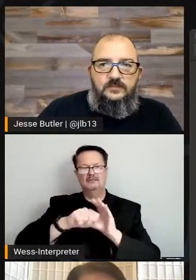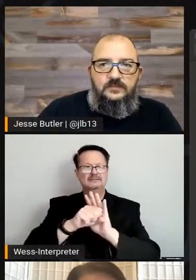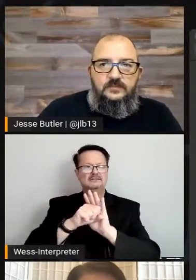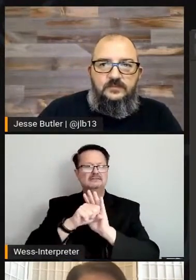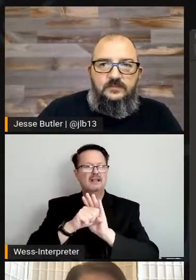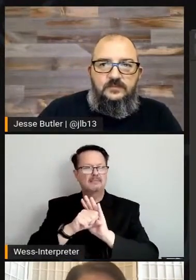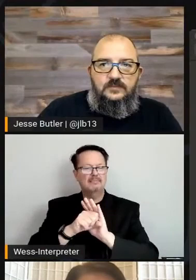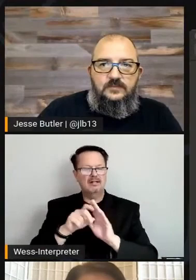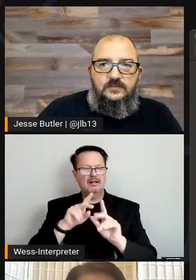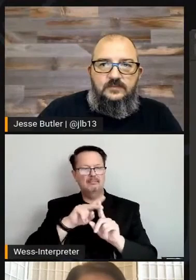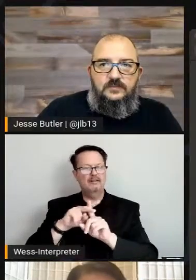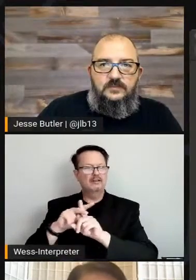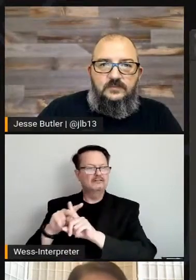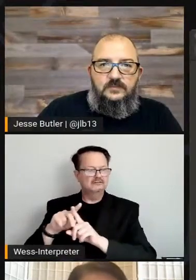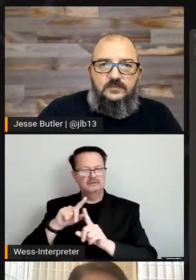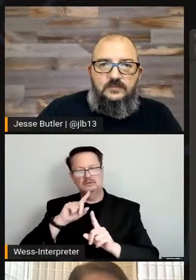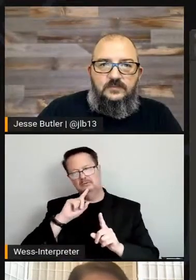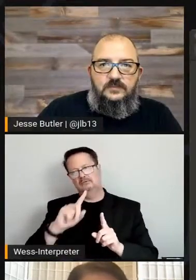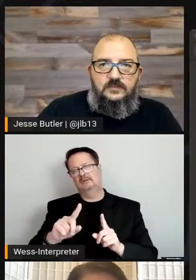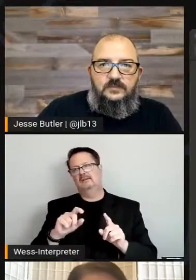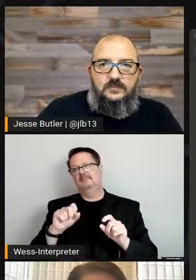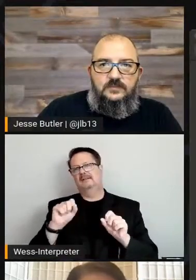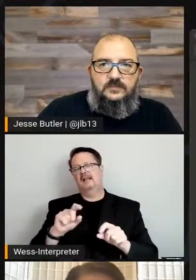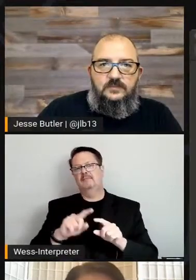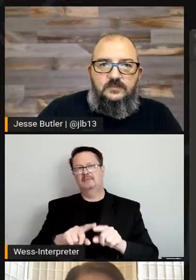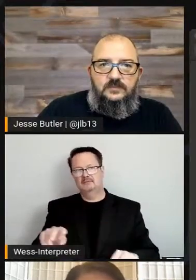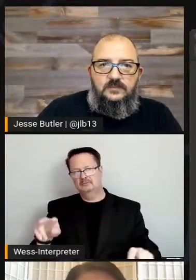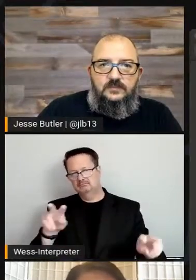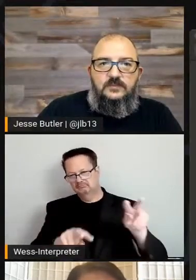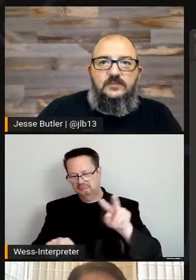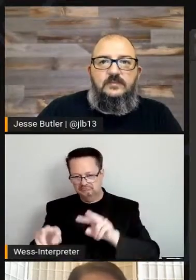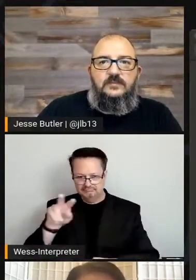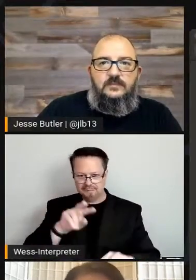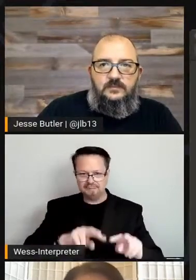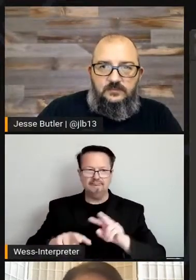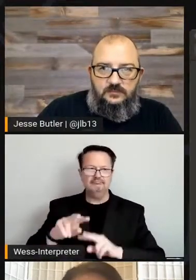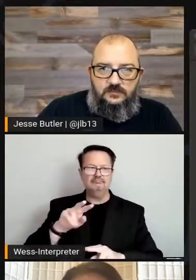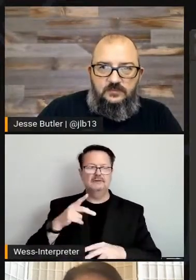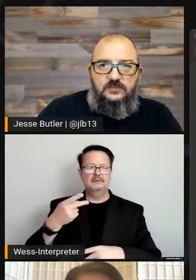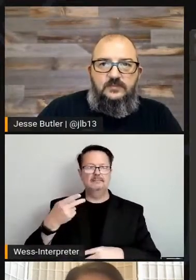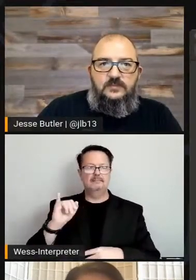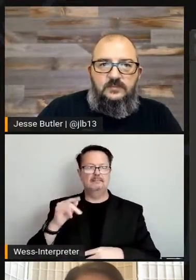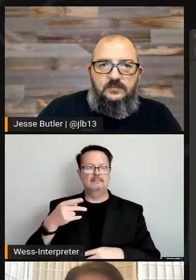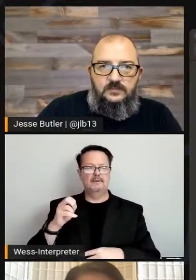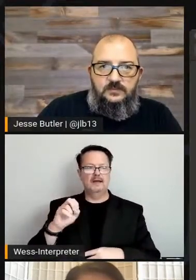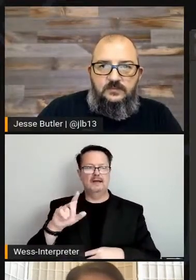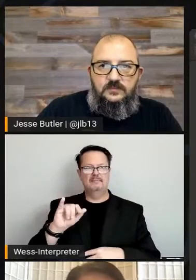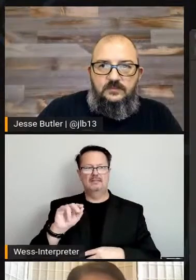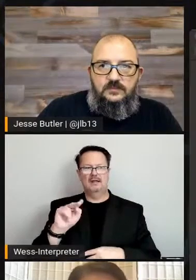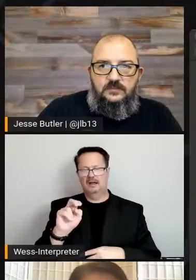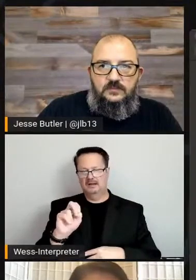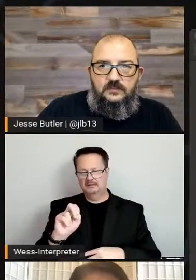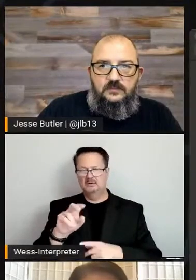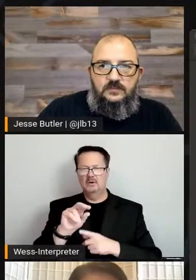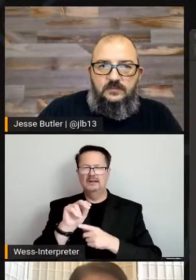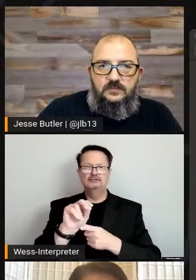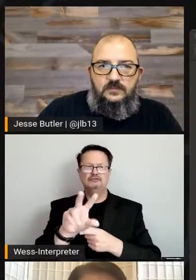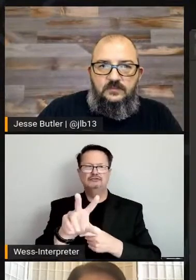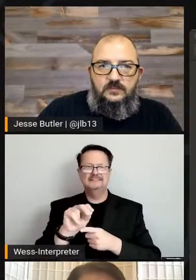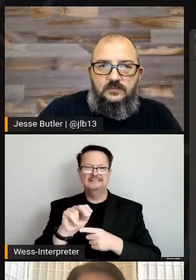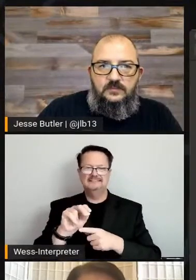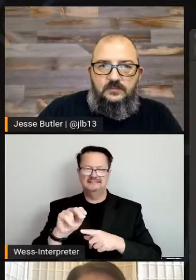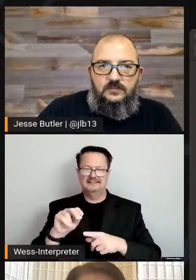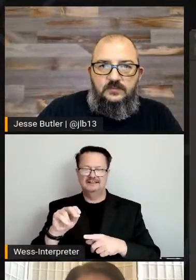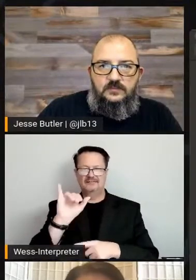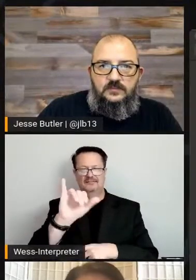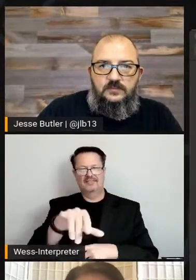able to, walk through an end-to-end pipeline. So please take a, screenshot of this, go try